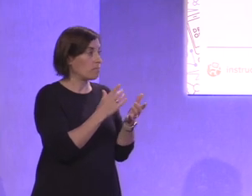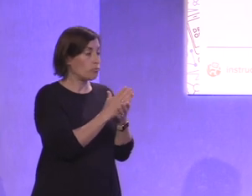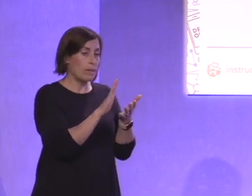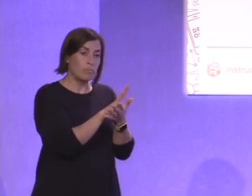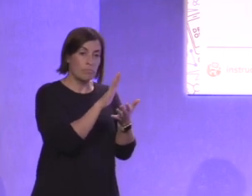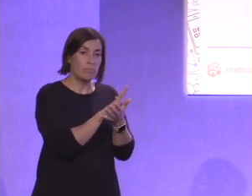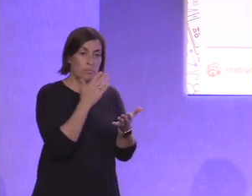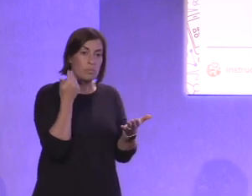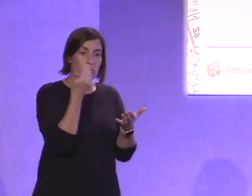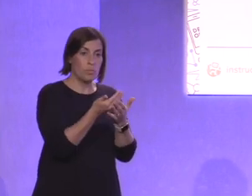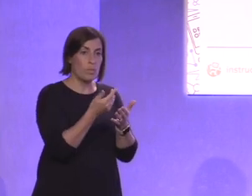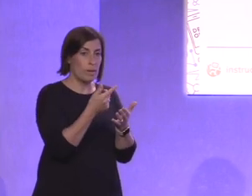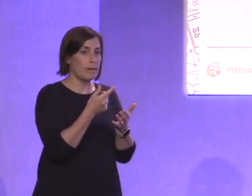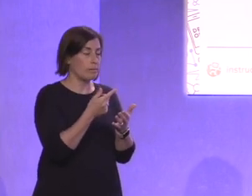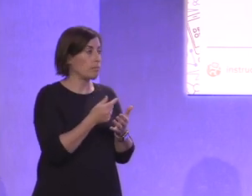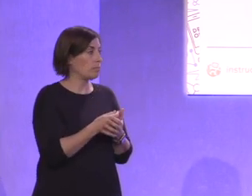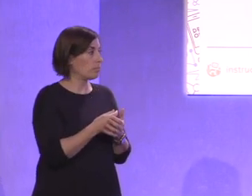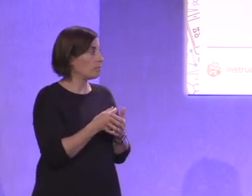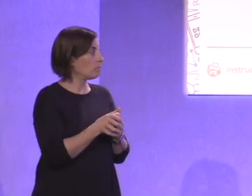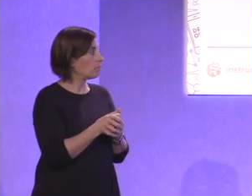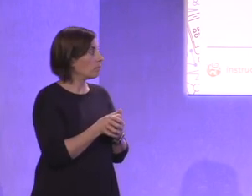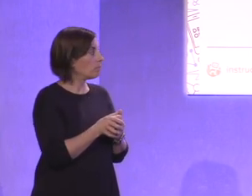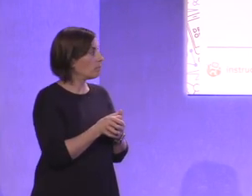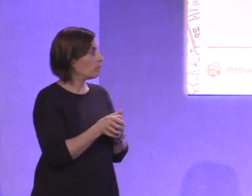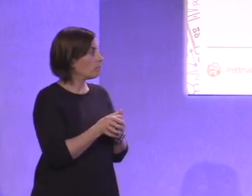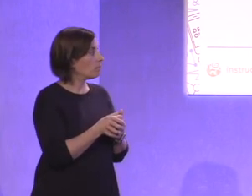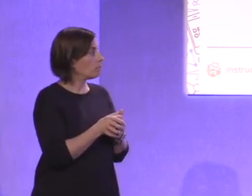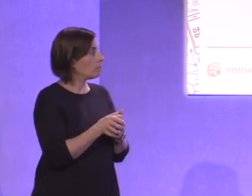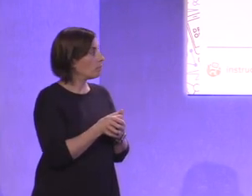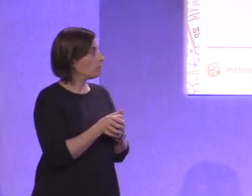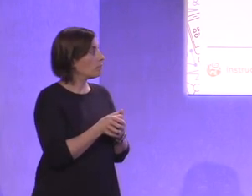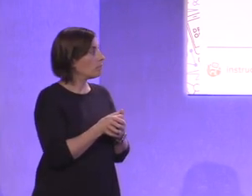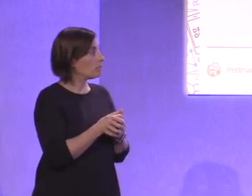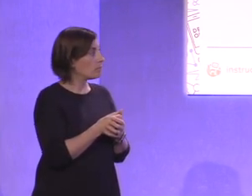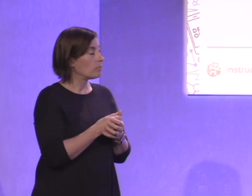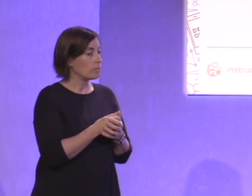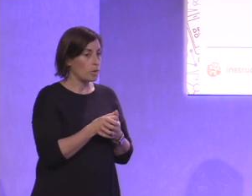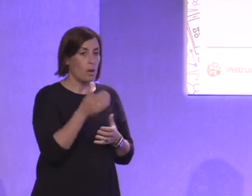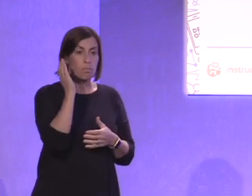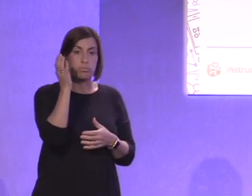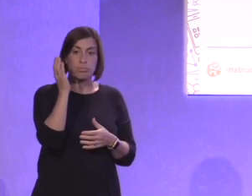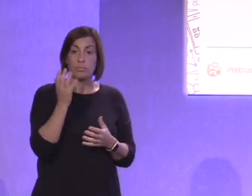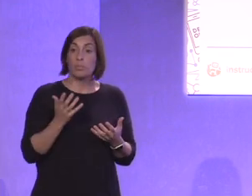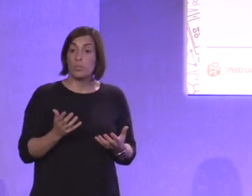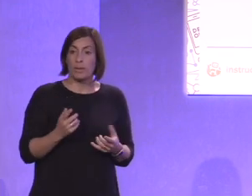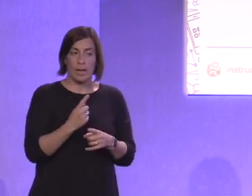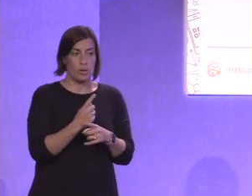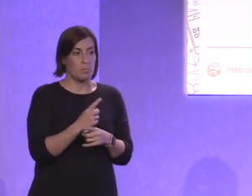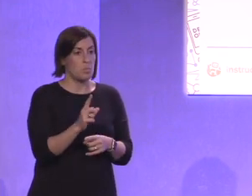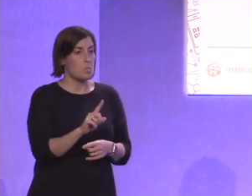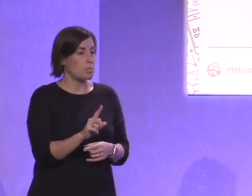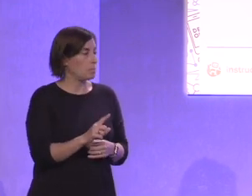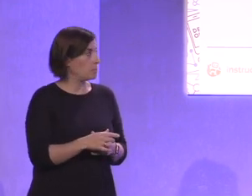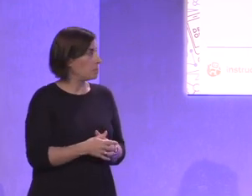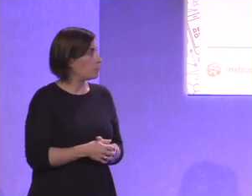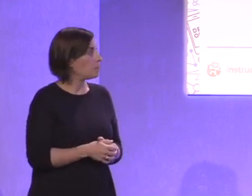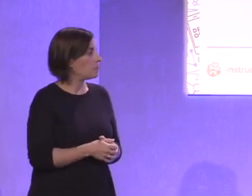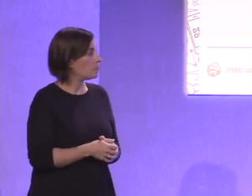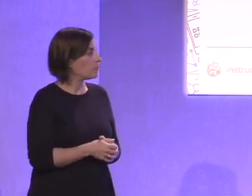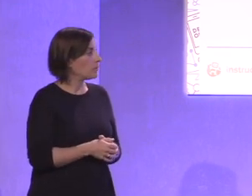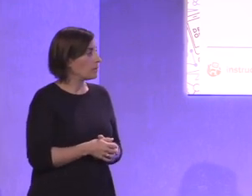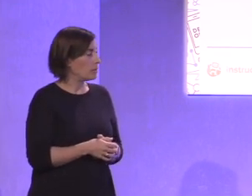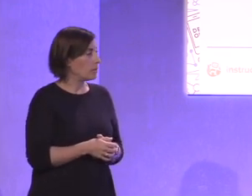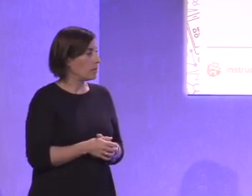it. I find it very fulfilling. So what I would like to do today is maybe